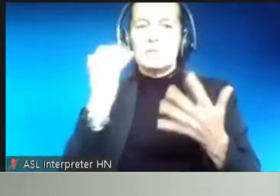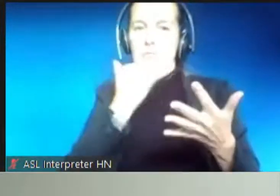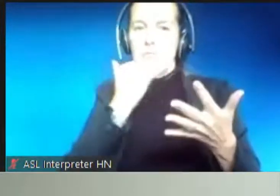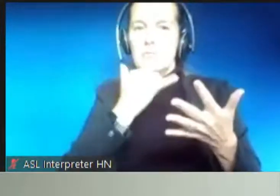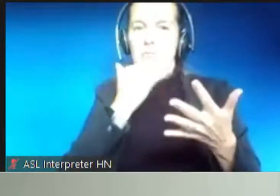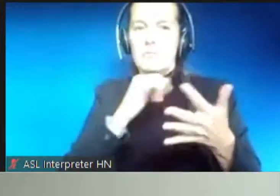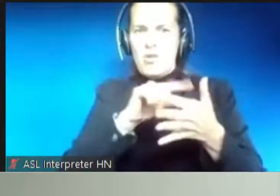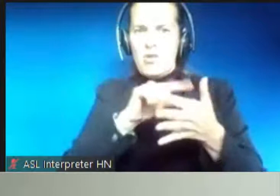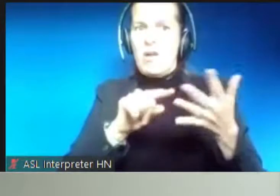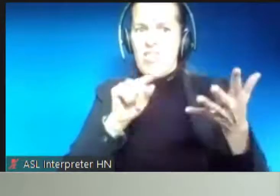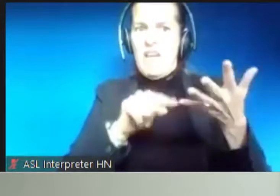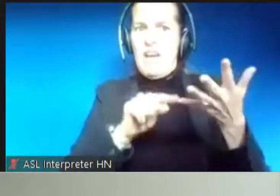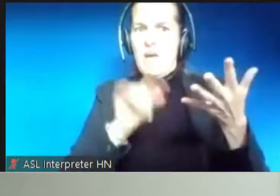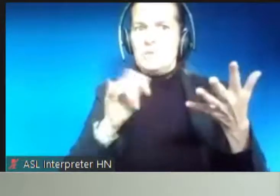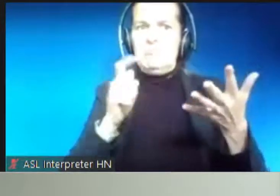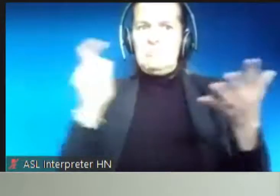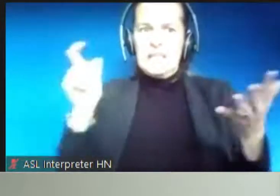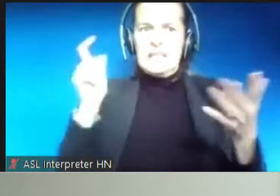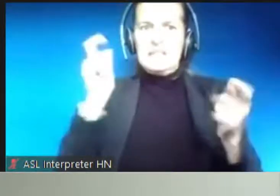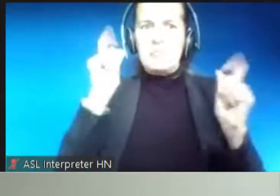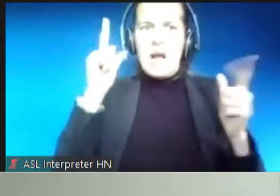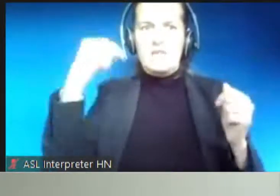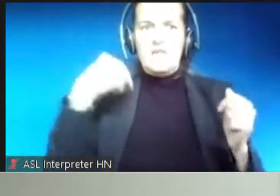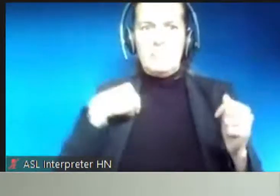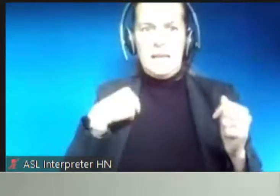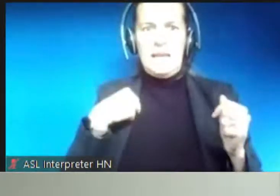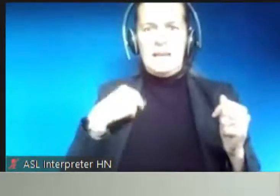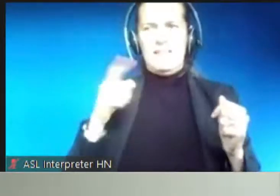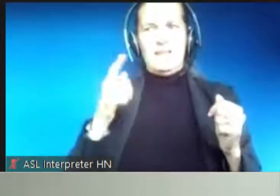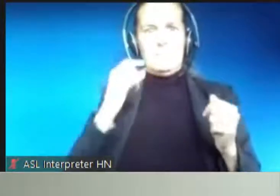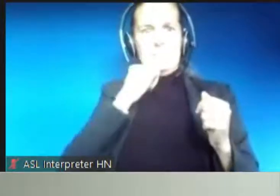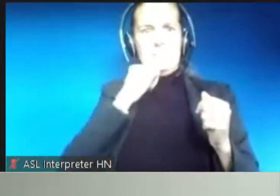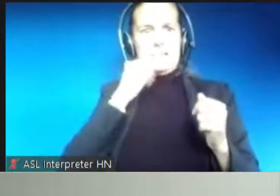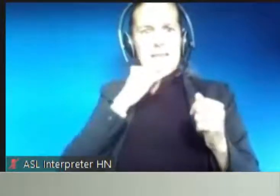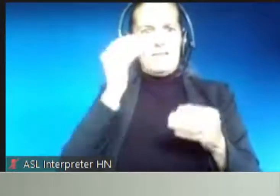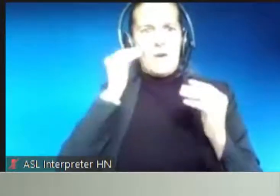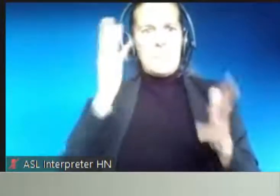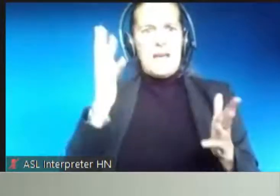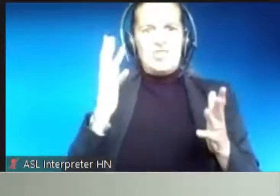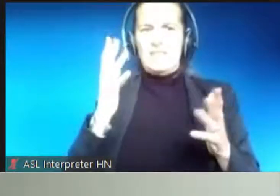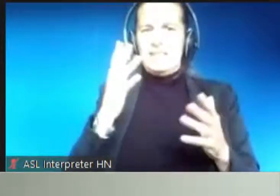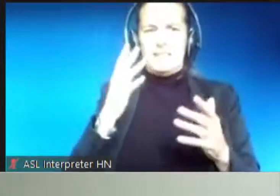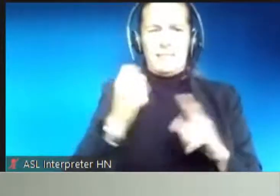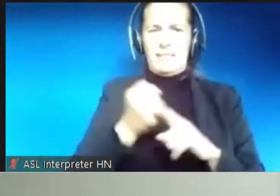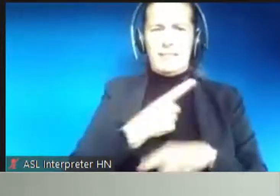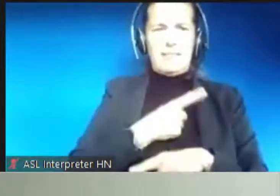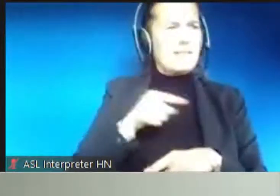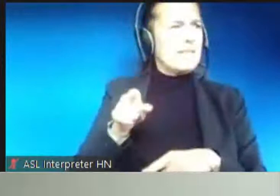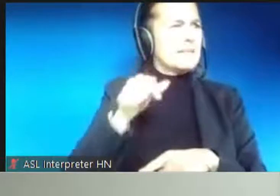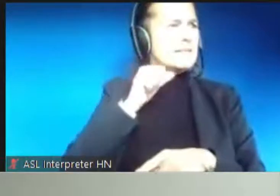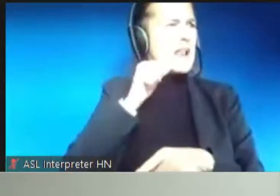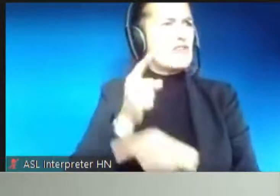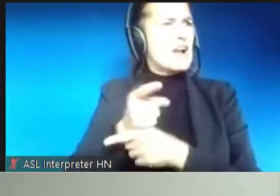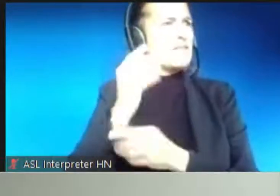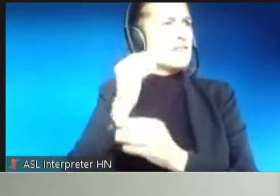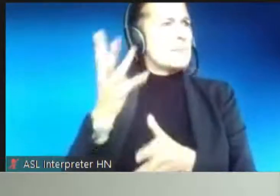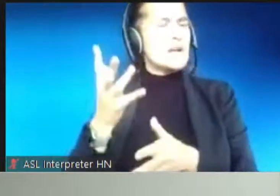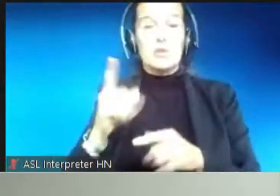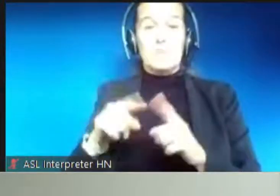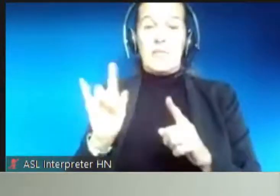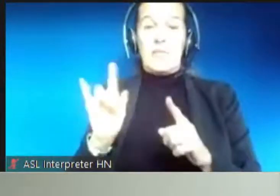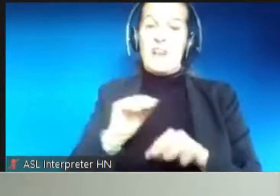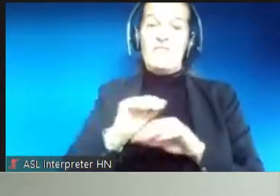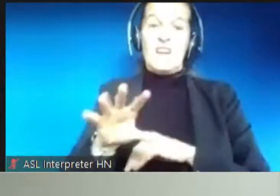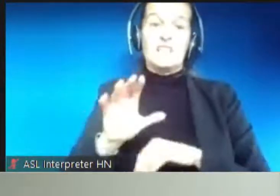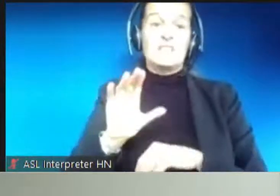year, the amount of effect that misinformation and disinformation has affected our vaccine effort and many other